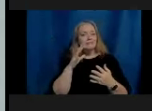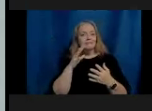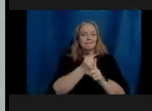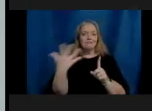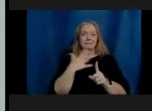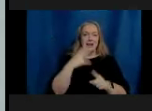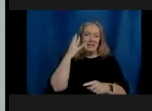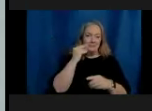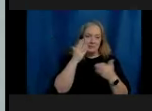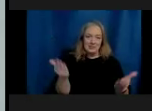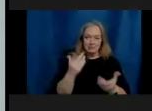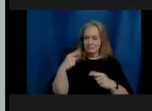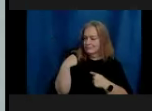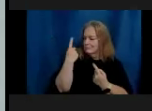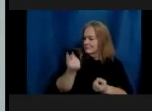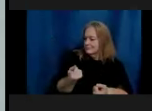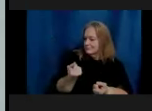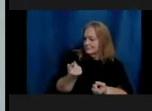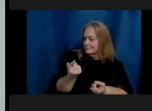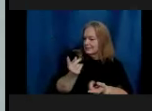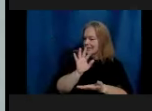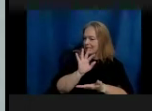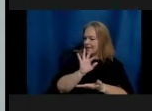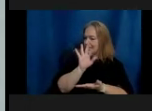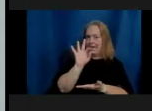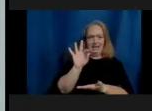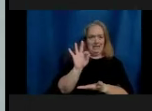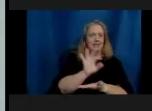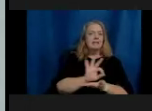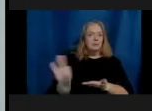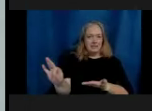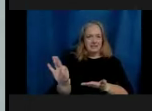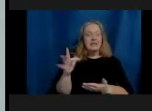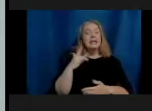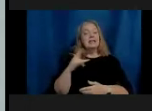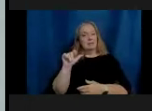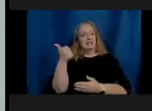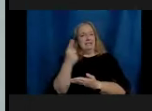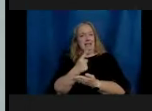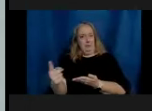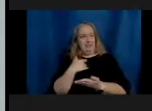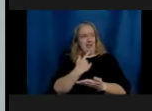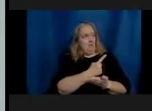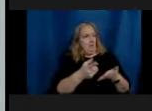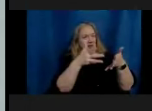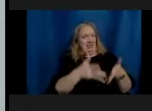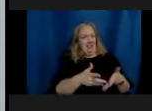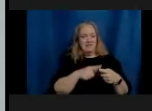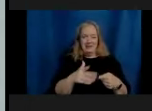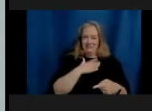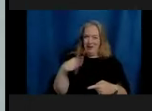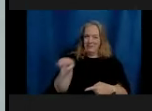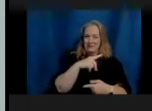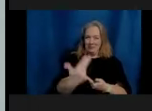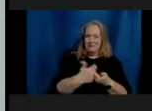here for 9 weeks. The residency is usually 10 weeks. So I have 1 more week, but I'm glad y'all could join me here for